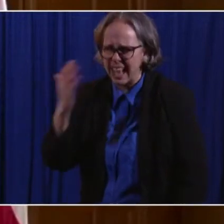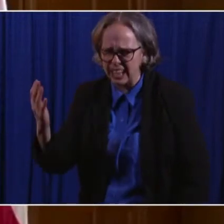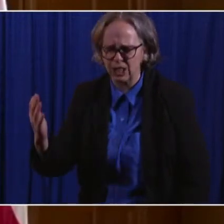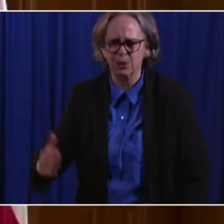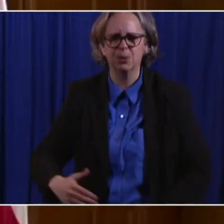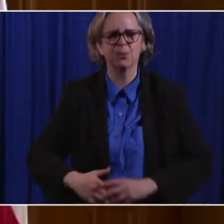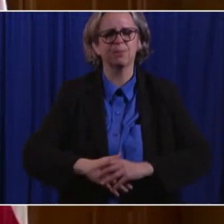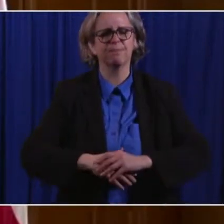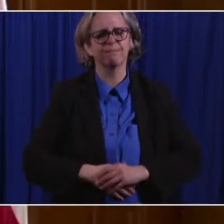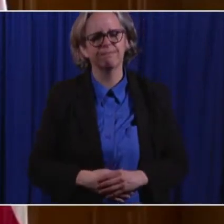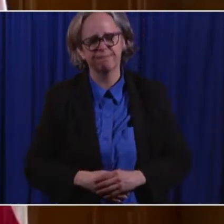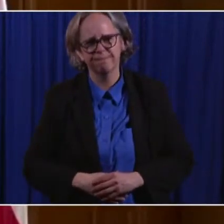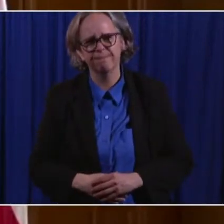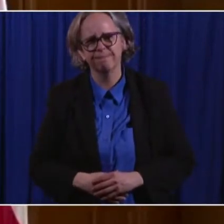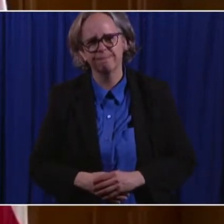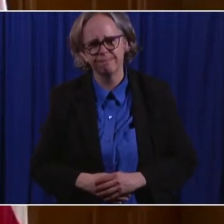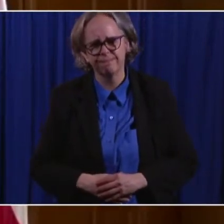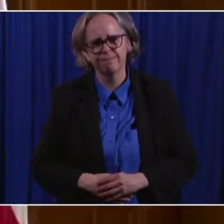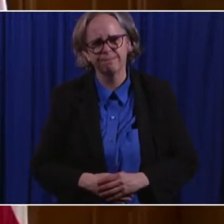with us.